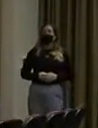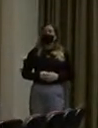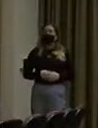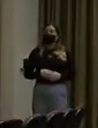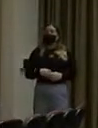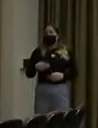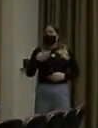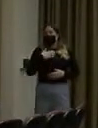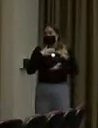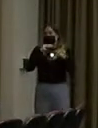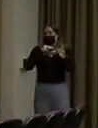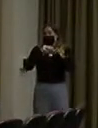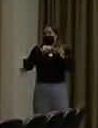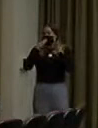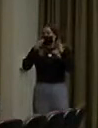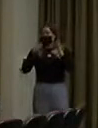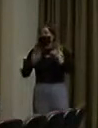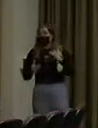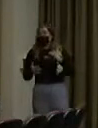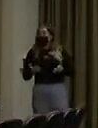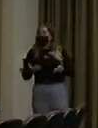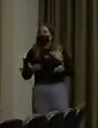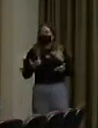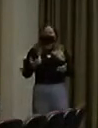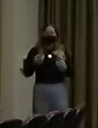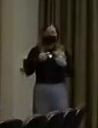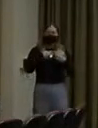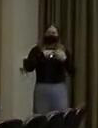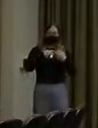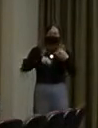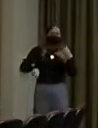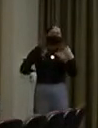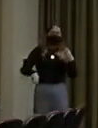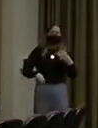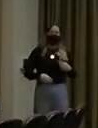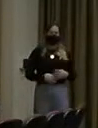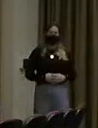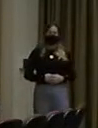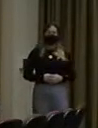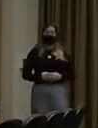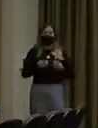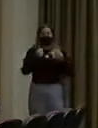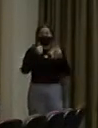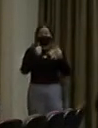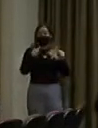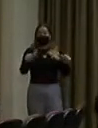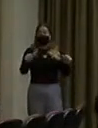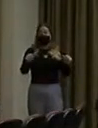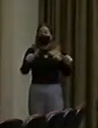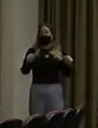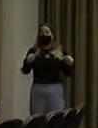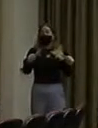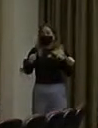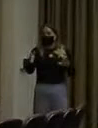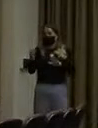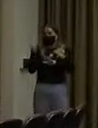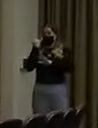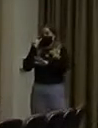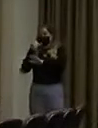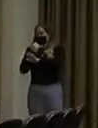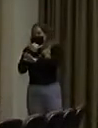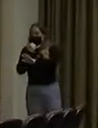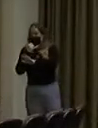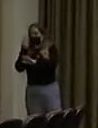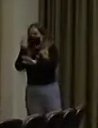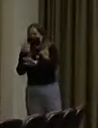clinical people just made everything so much harder. What you tried to do as a clinician, you keep in the same room, but